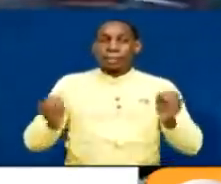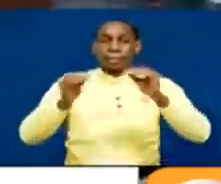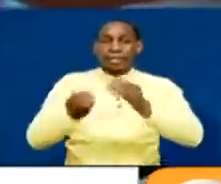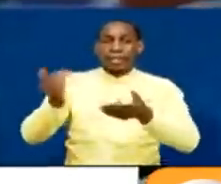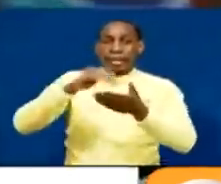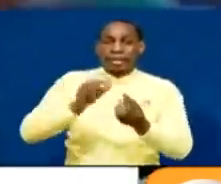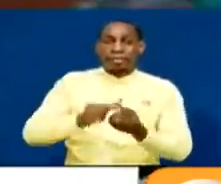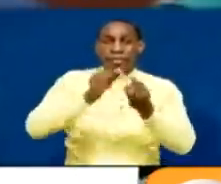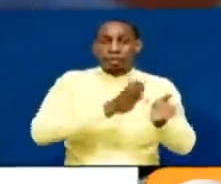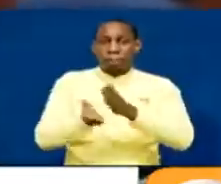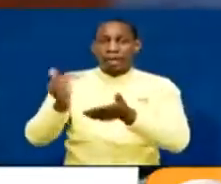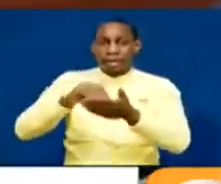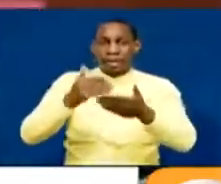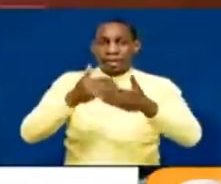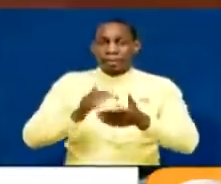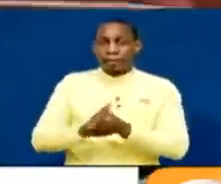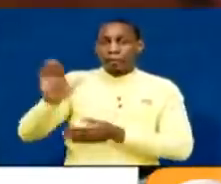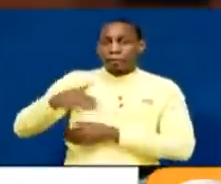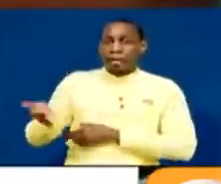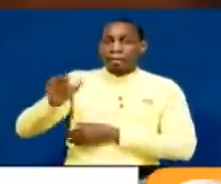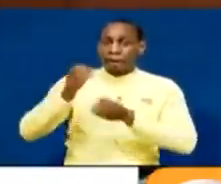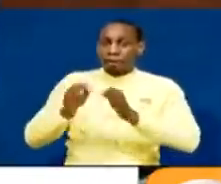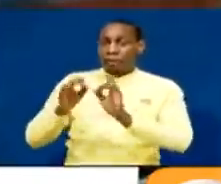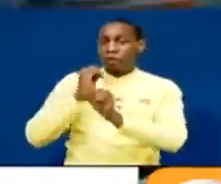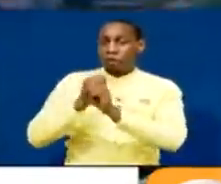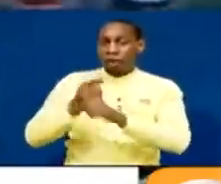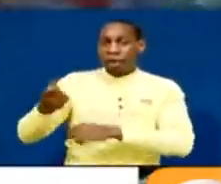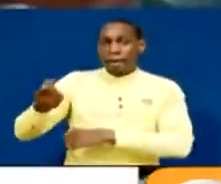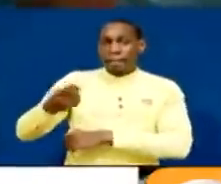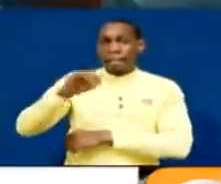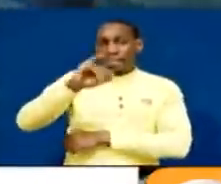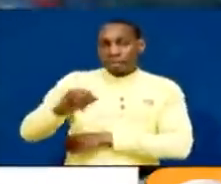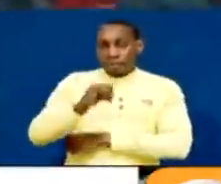kingine maalum kuandaliwa kabla ya bunge kurejea rasmi shughuli zake mwezi Januari.